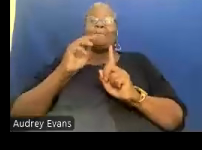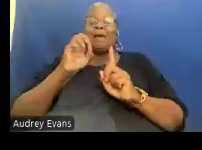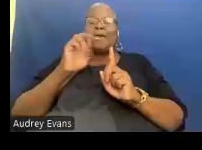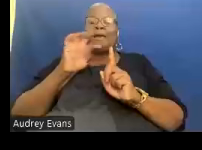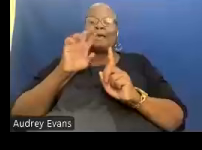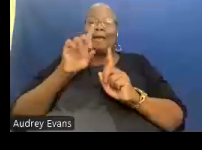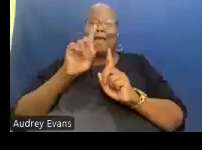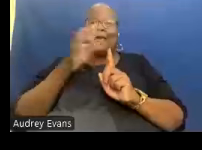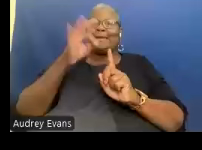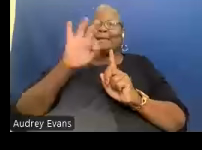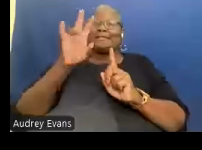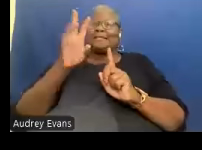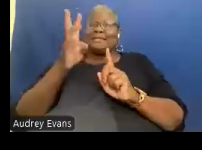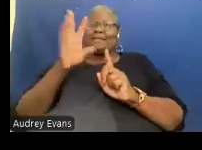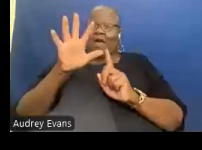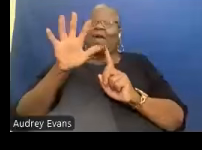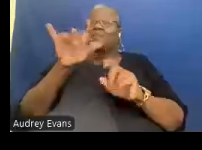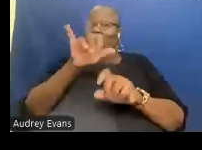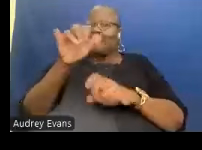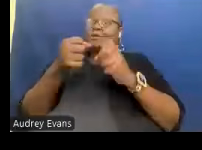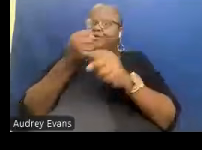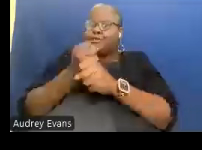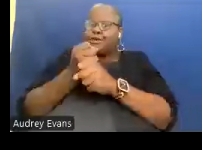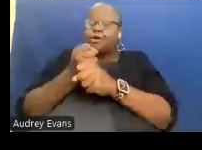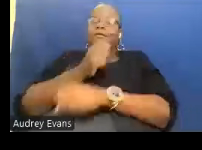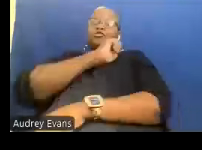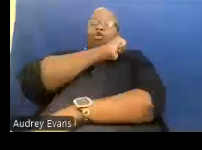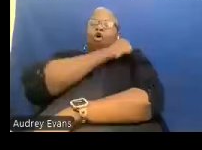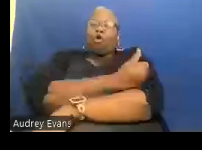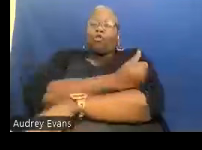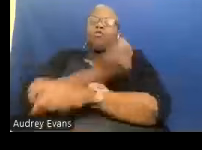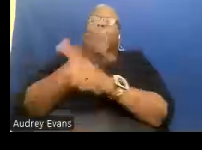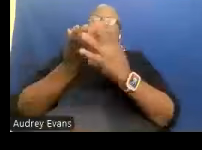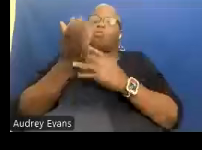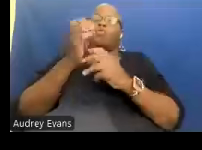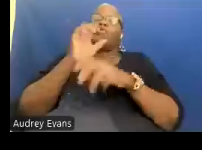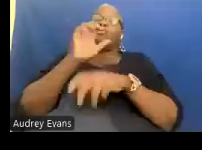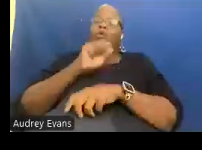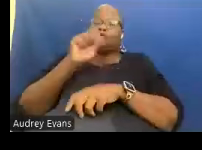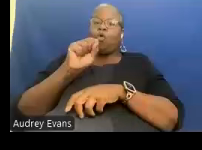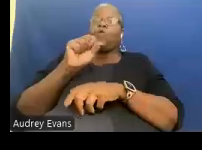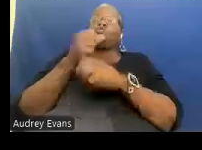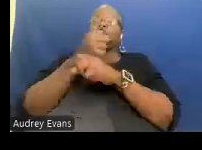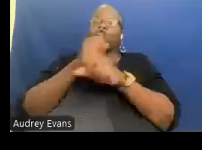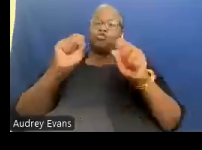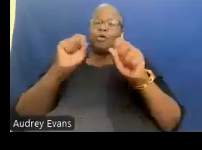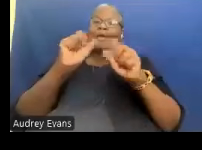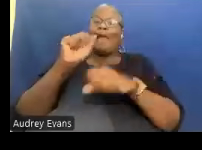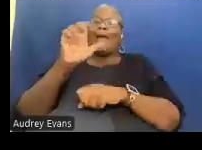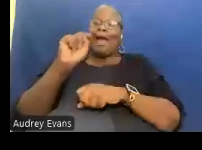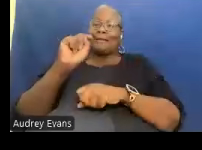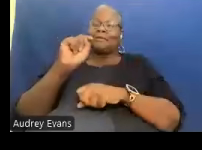the same year as Medicare, and is authorized by the Social Security Act. Medicaid is administered